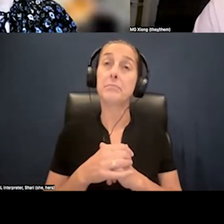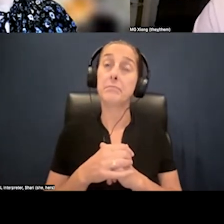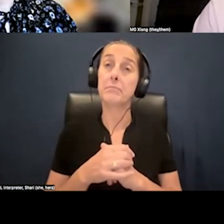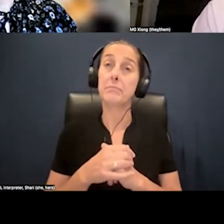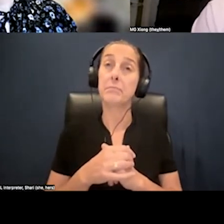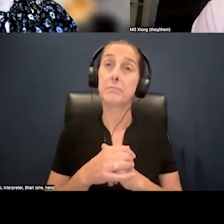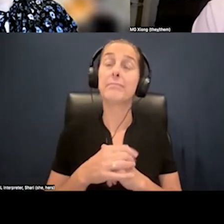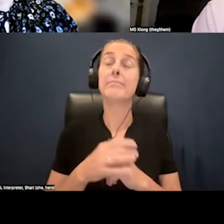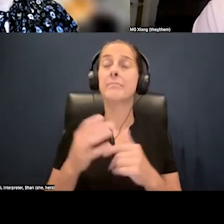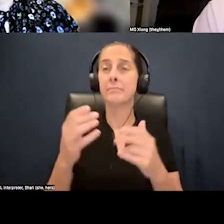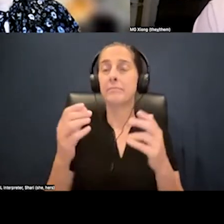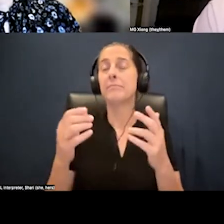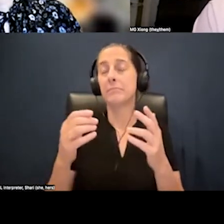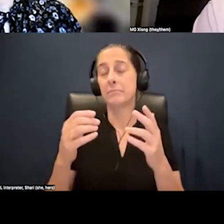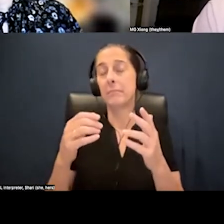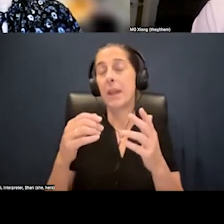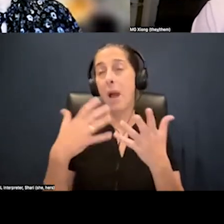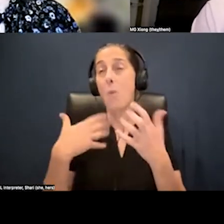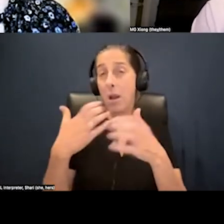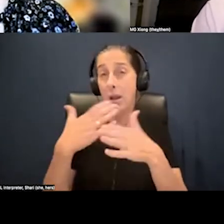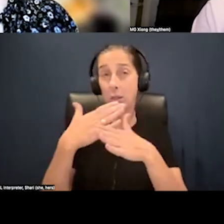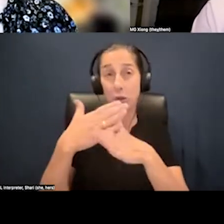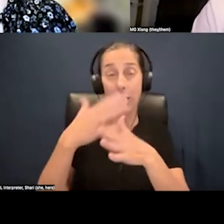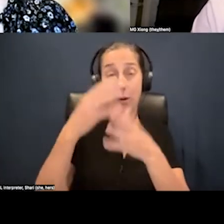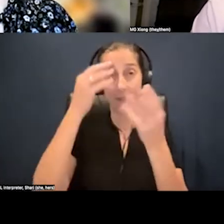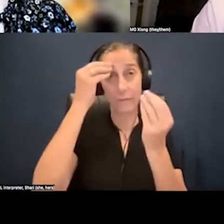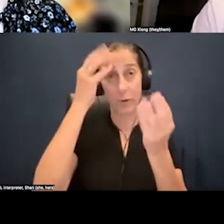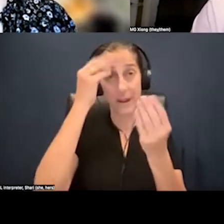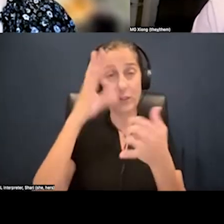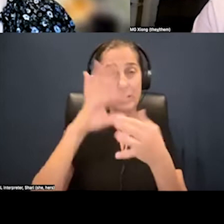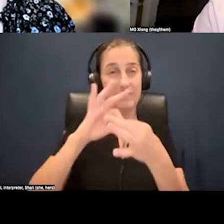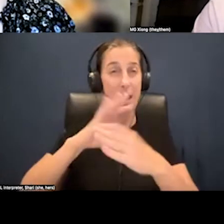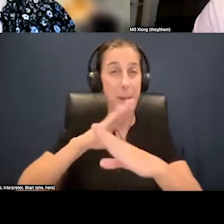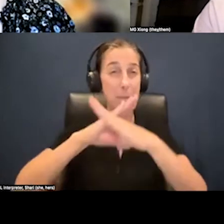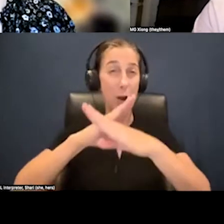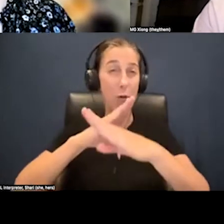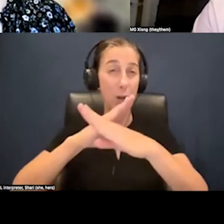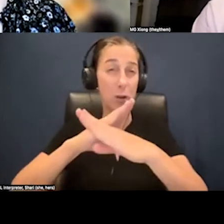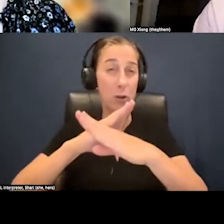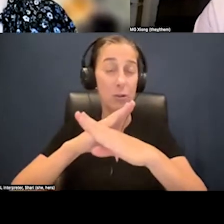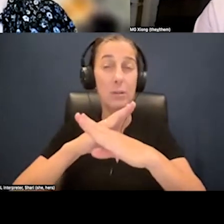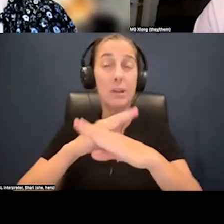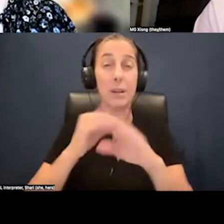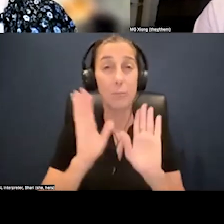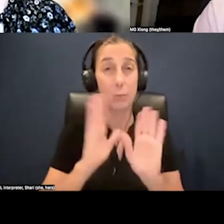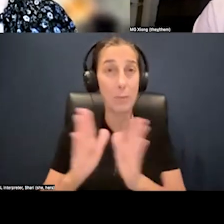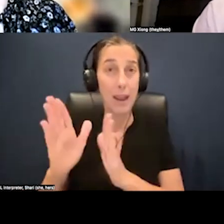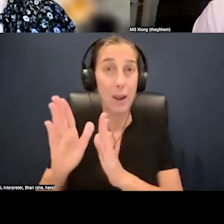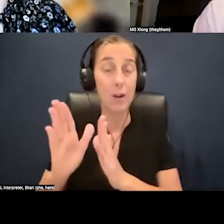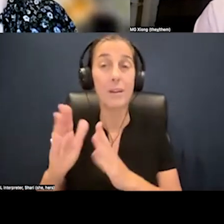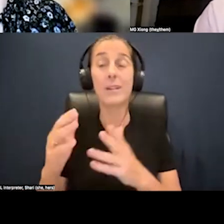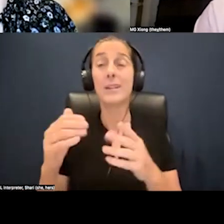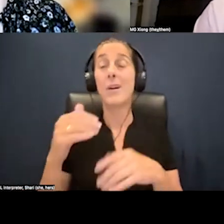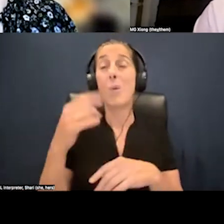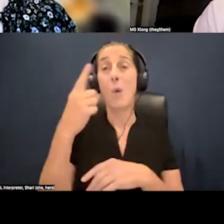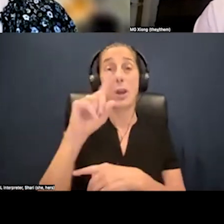to barriers, one of the previous questions was fat phobia in healthcare and specifically